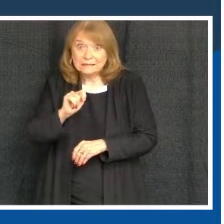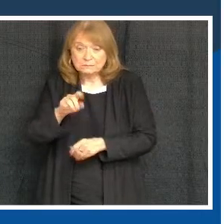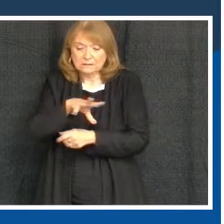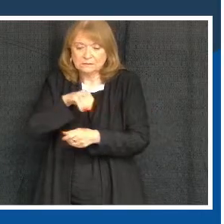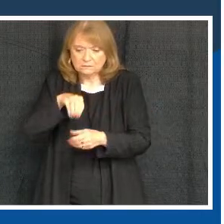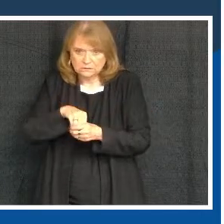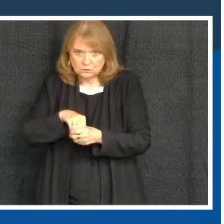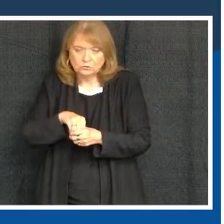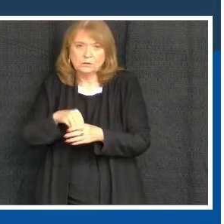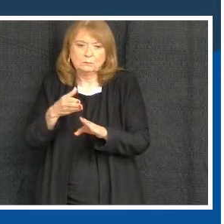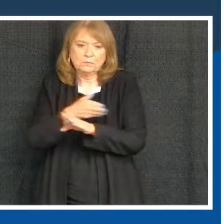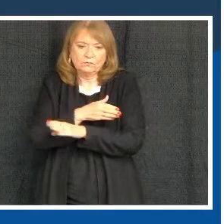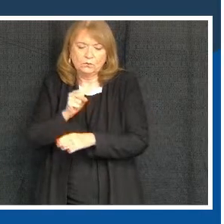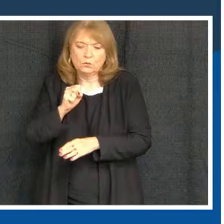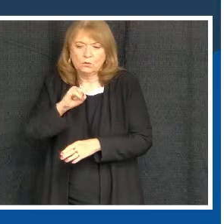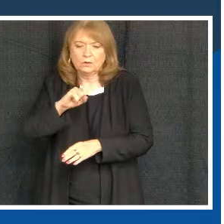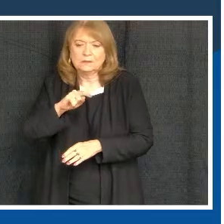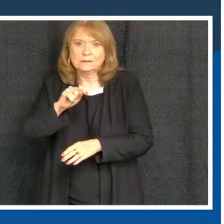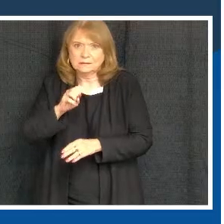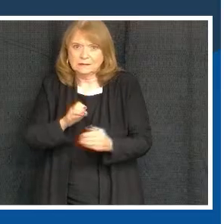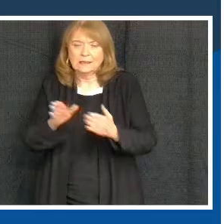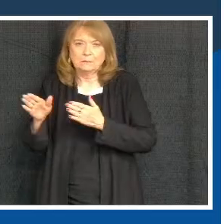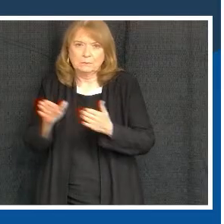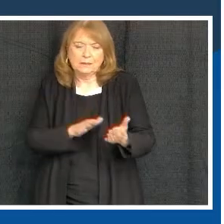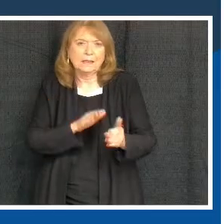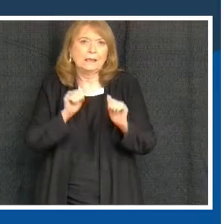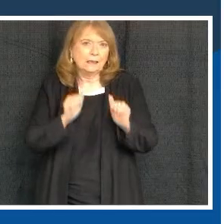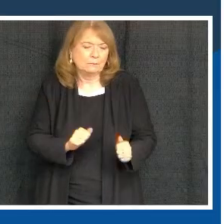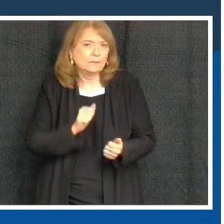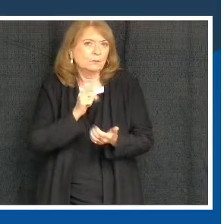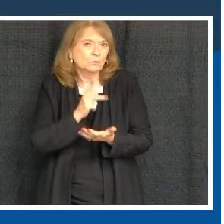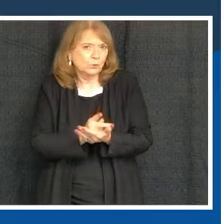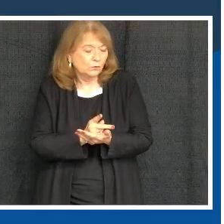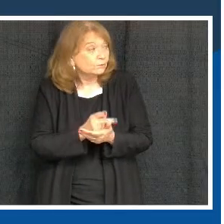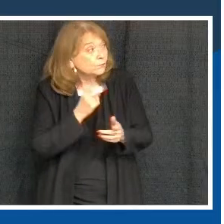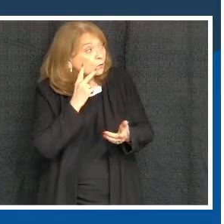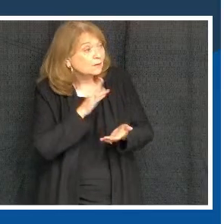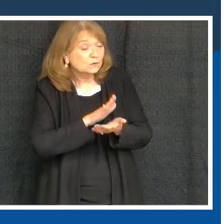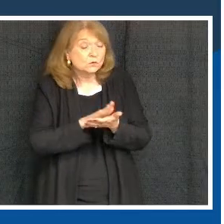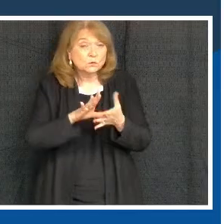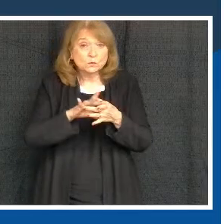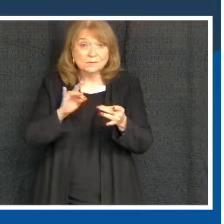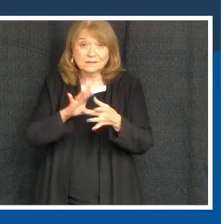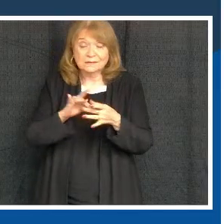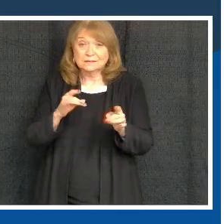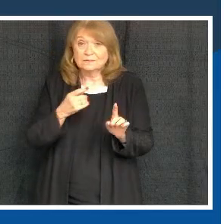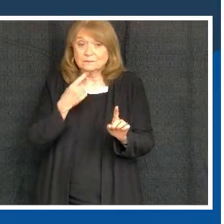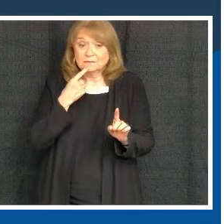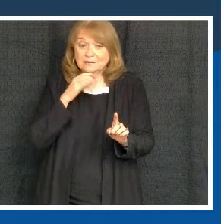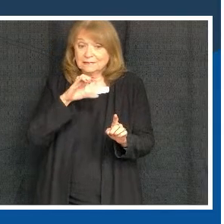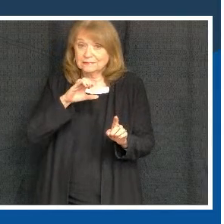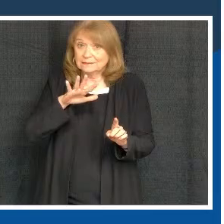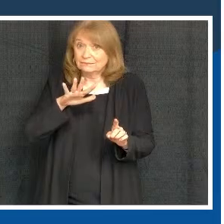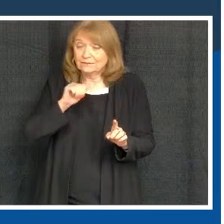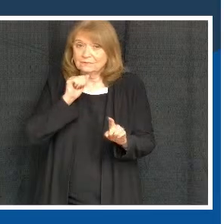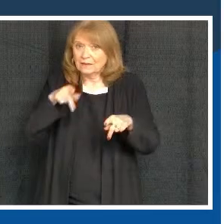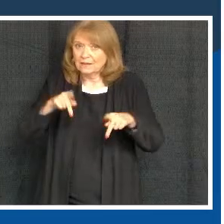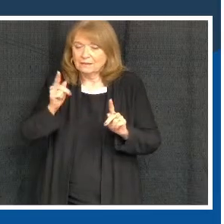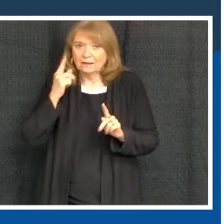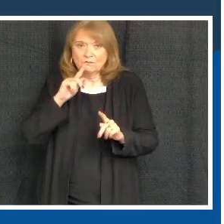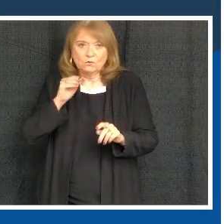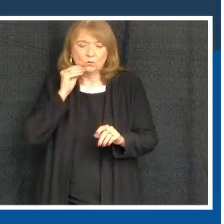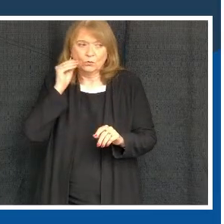prior to any site plan approval. You can see the school system comments listed, but C5 does not allow for